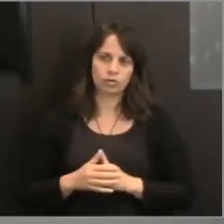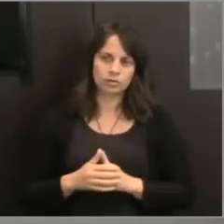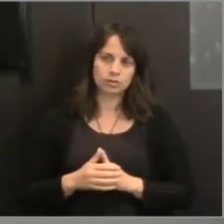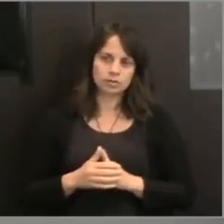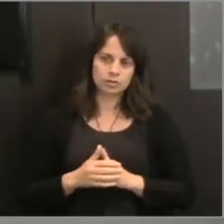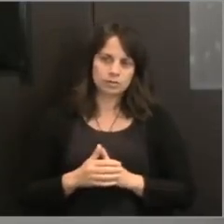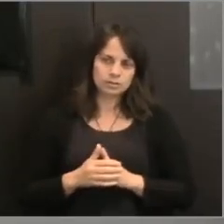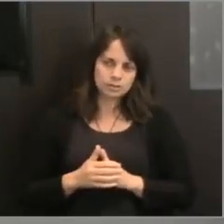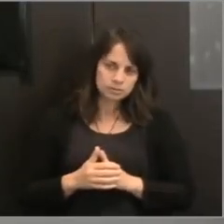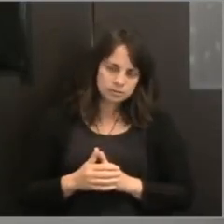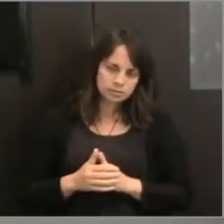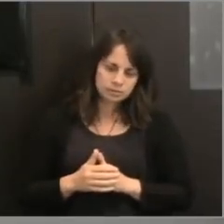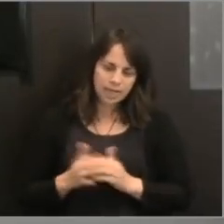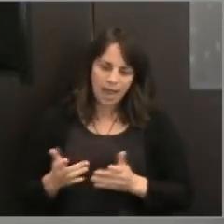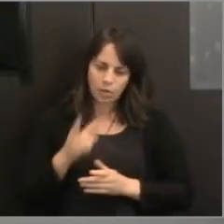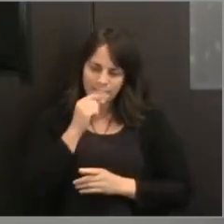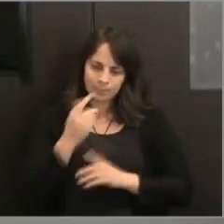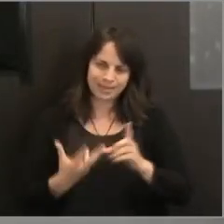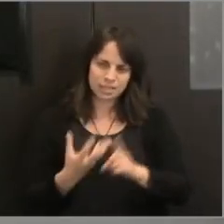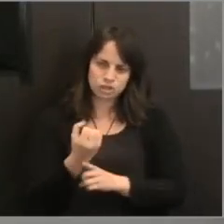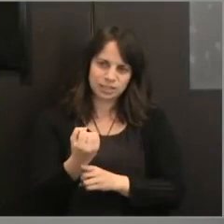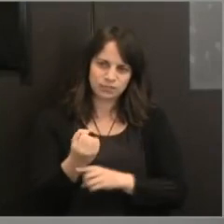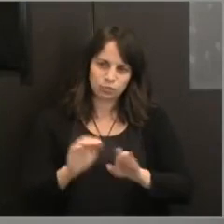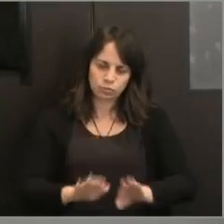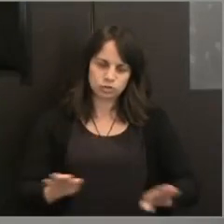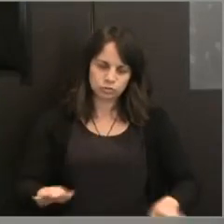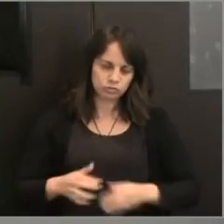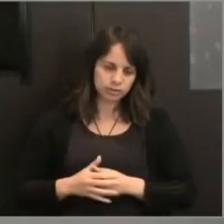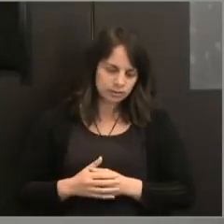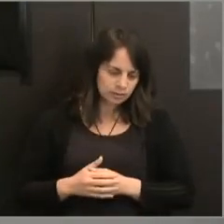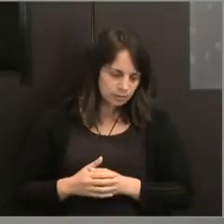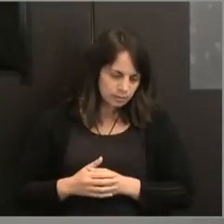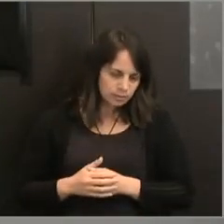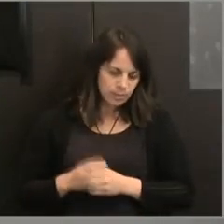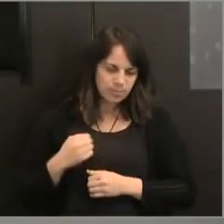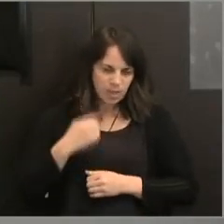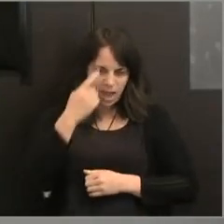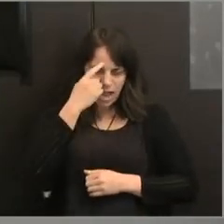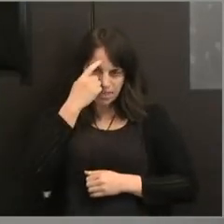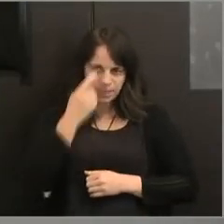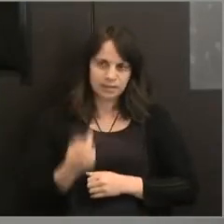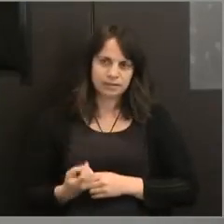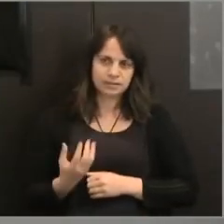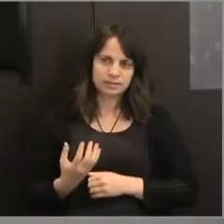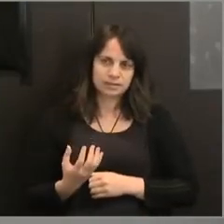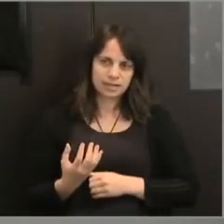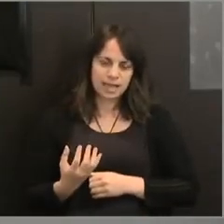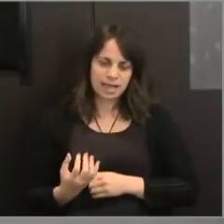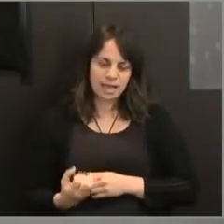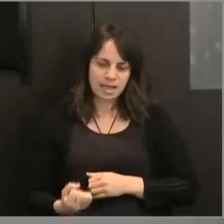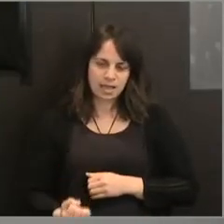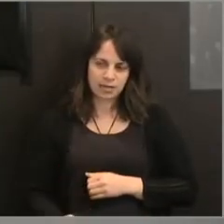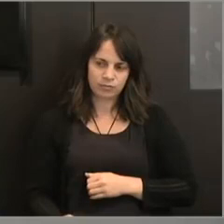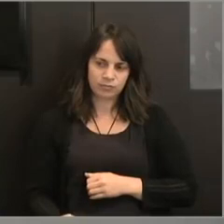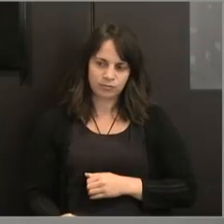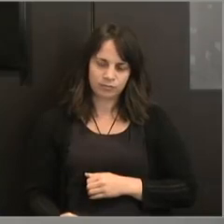them? No, I think the tension exists because people